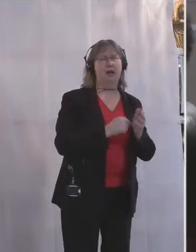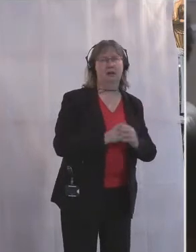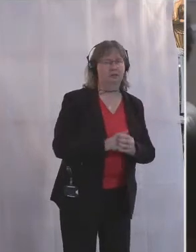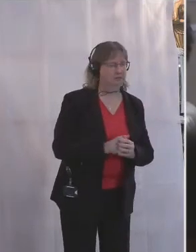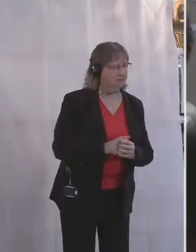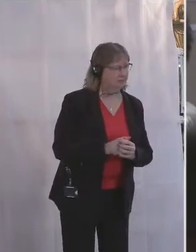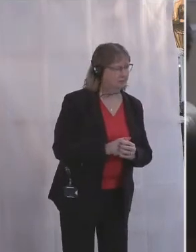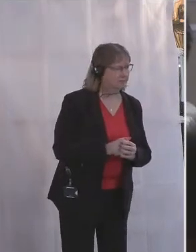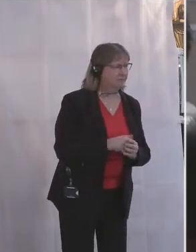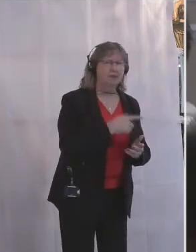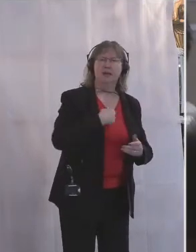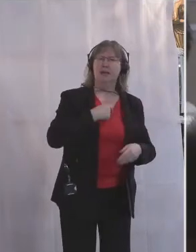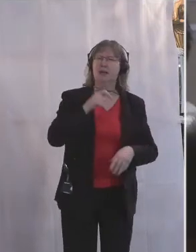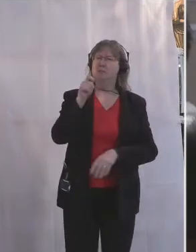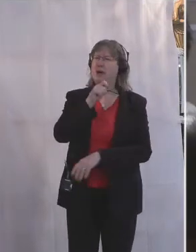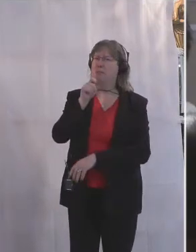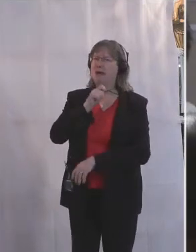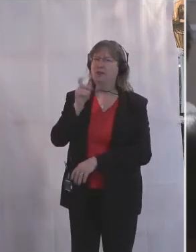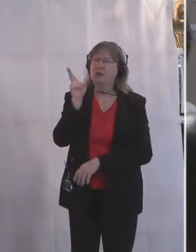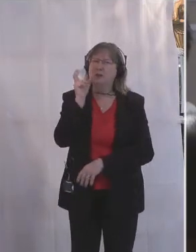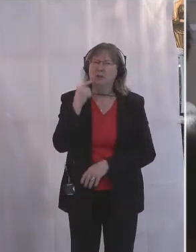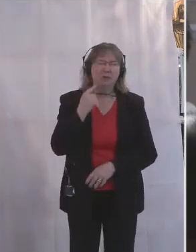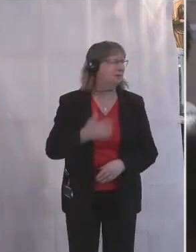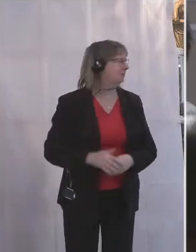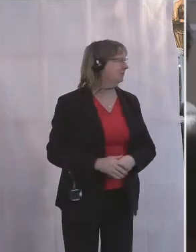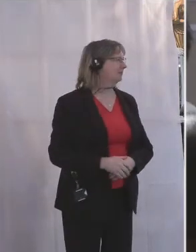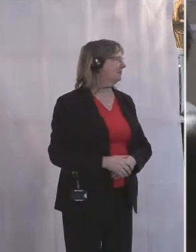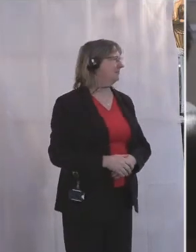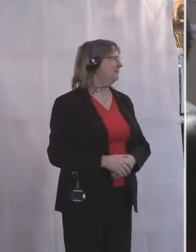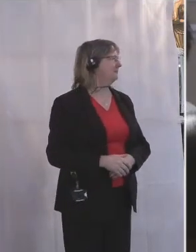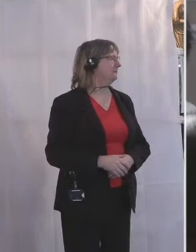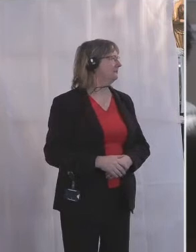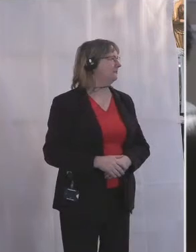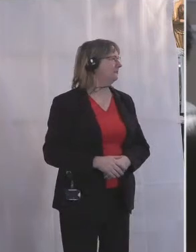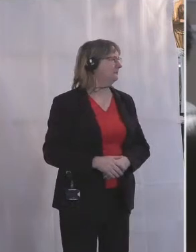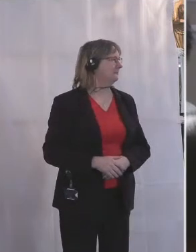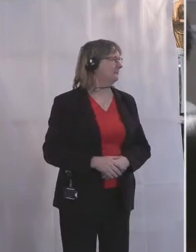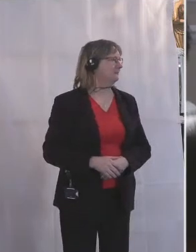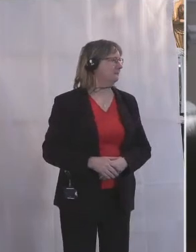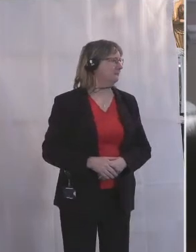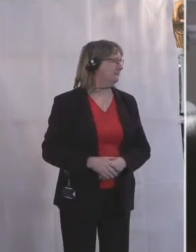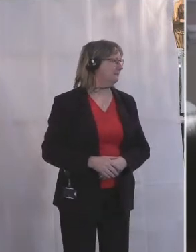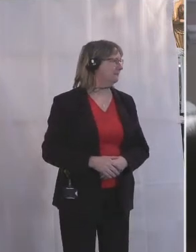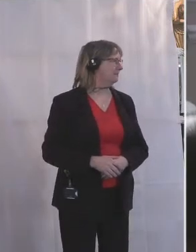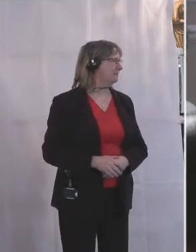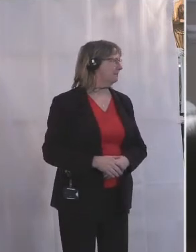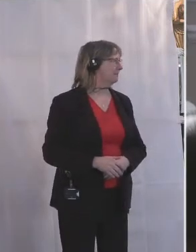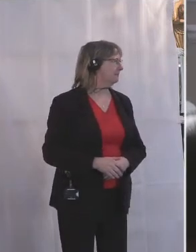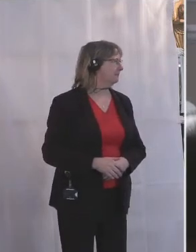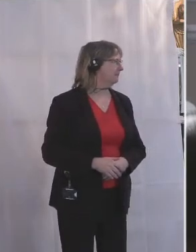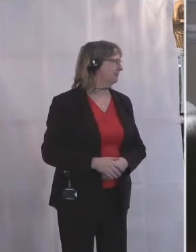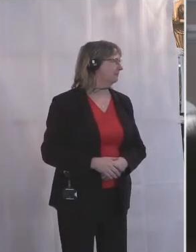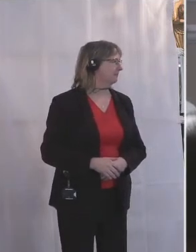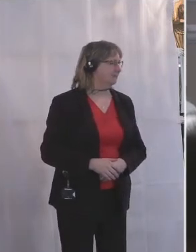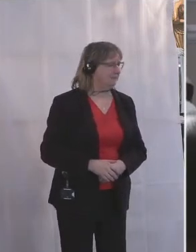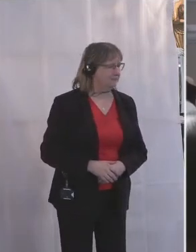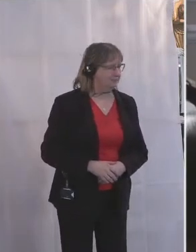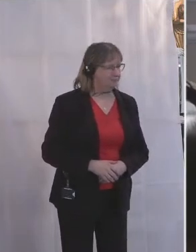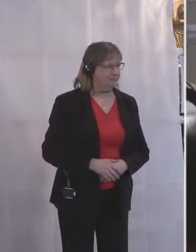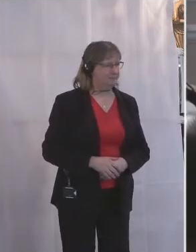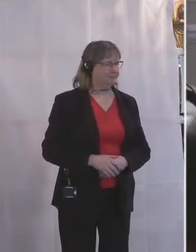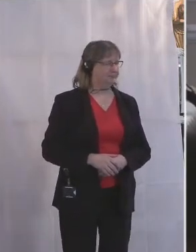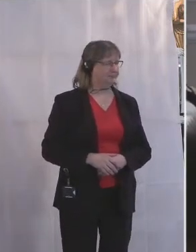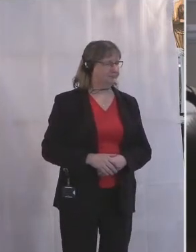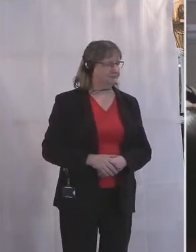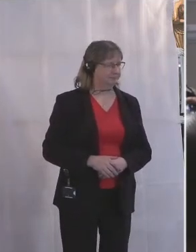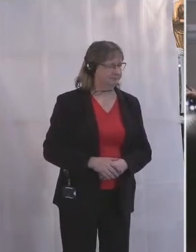Hi. Is my mic working? Can you hear me? Okay. Hello? No? Okay, I'll take this mic.